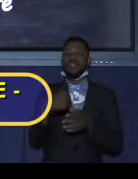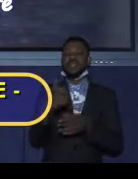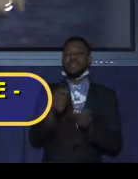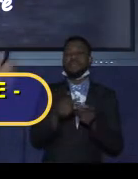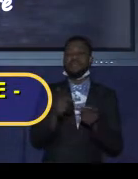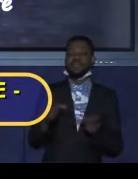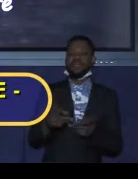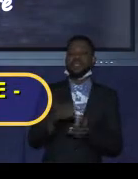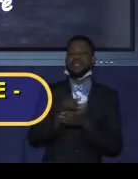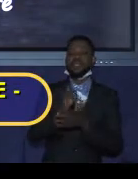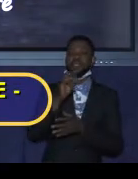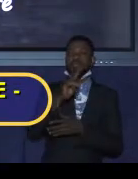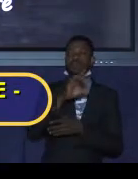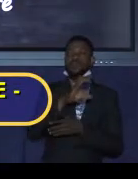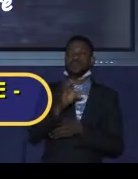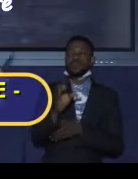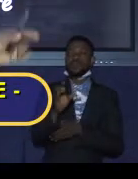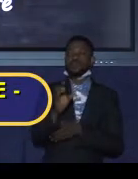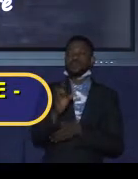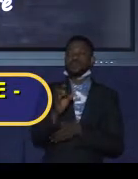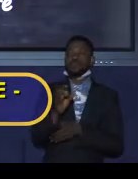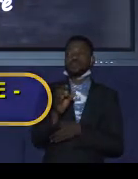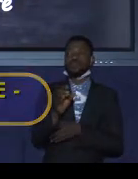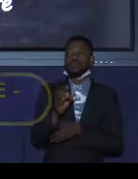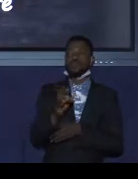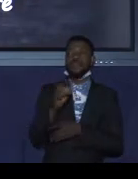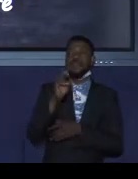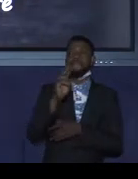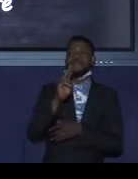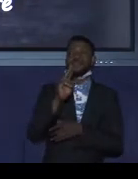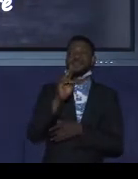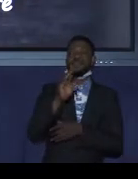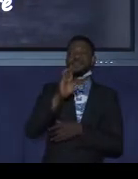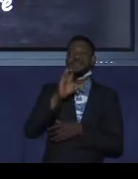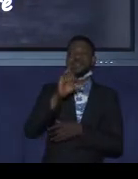10 in 10 places, that is 100. So a